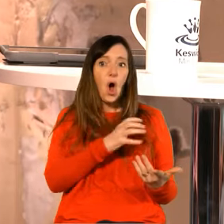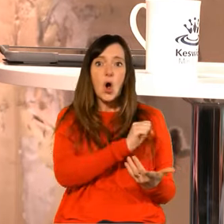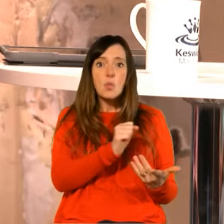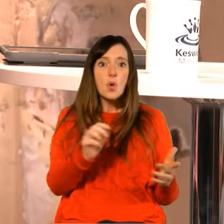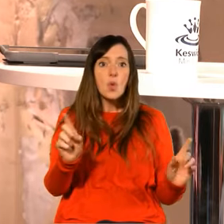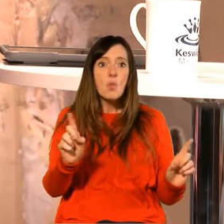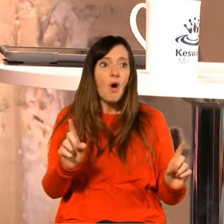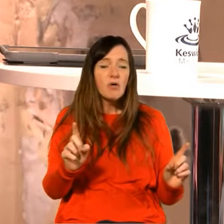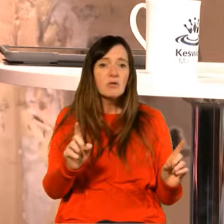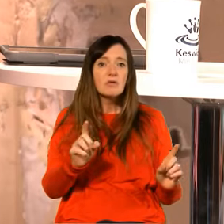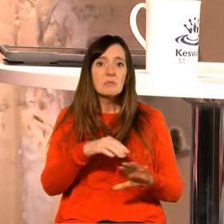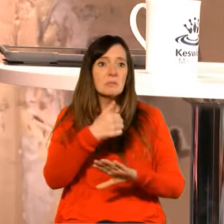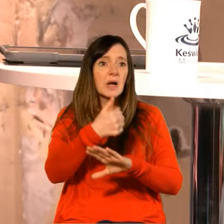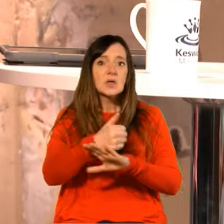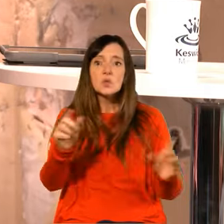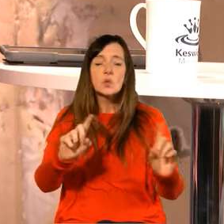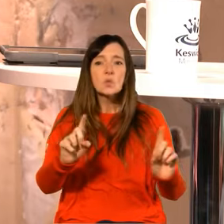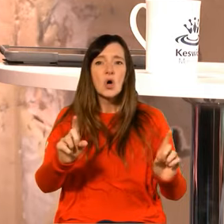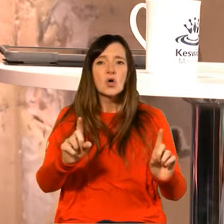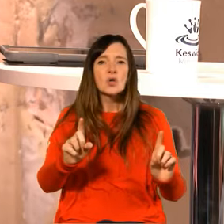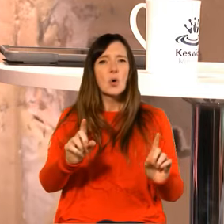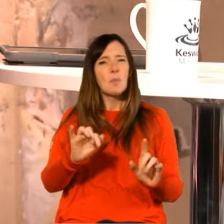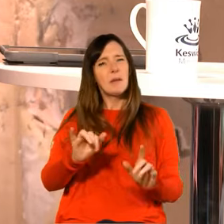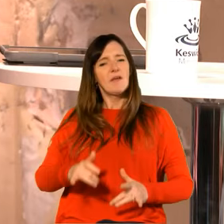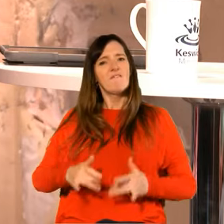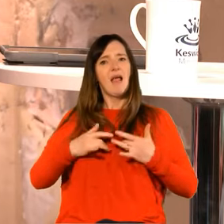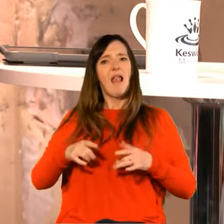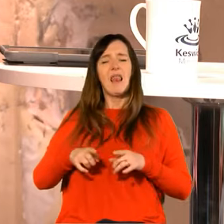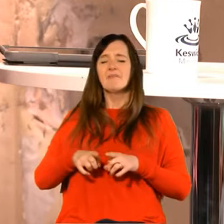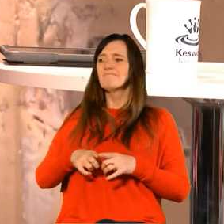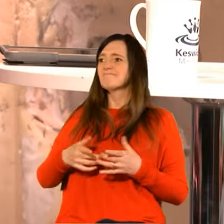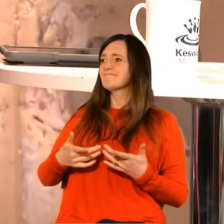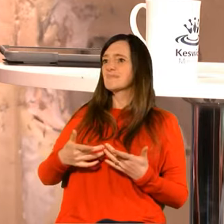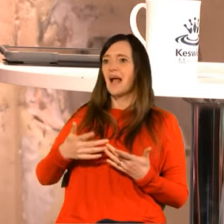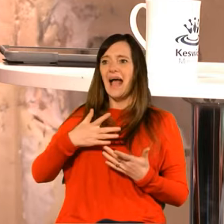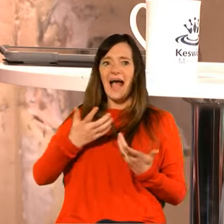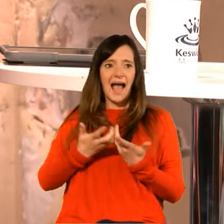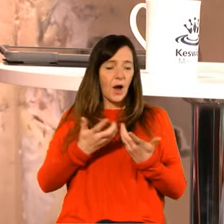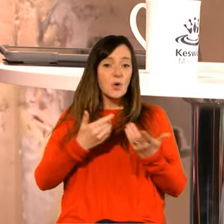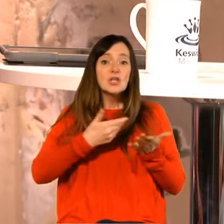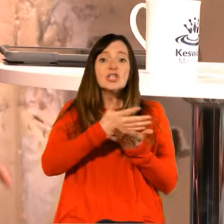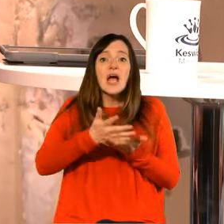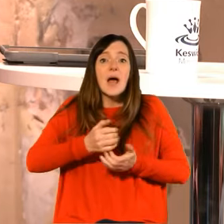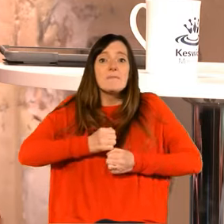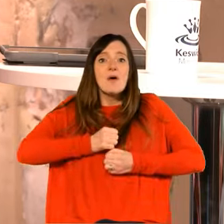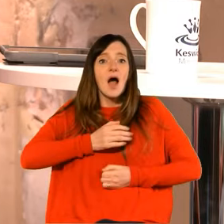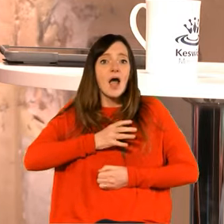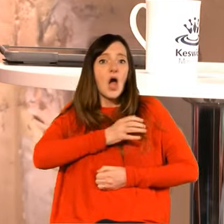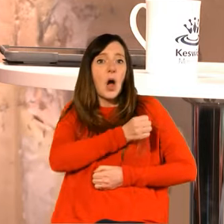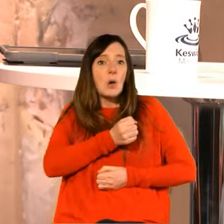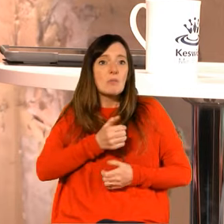felt like you just need a bit more equipping to share your hope with them. Well, our